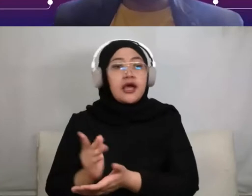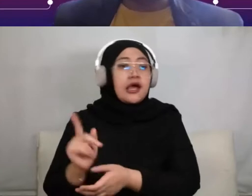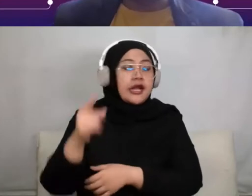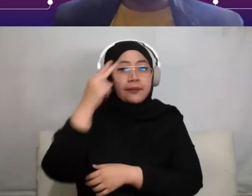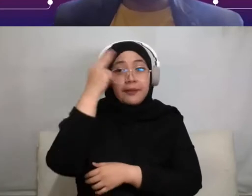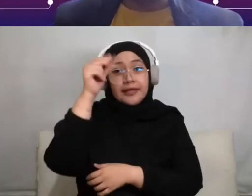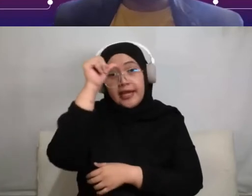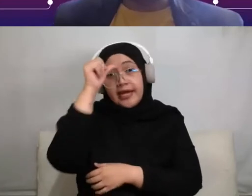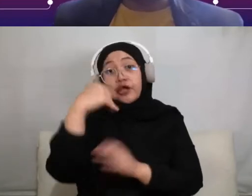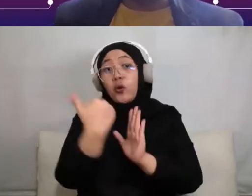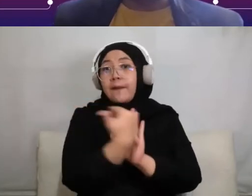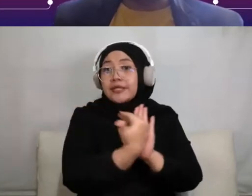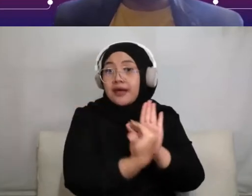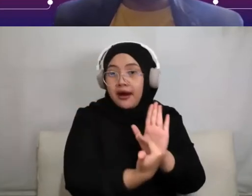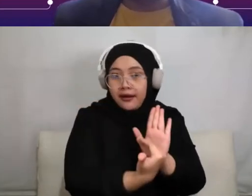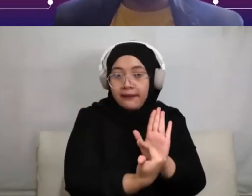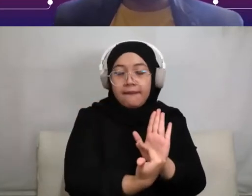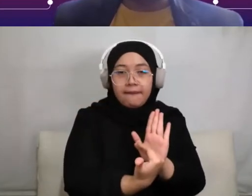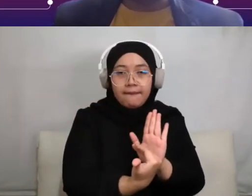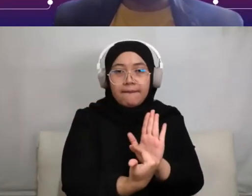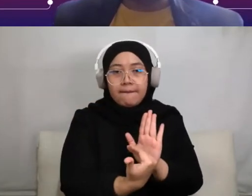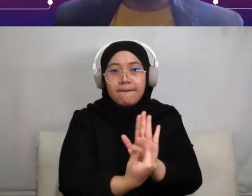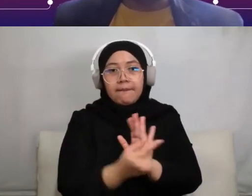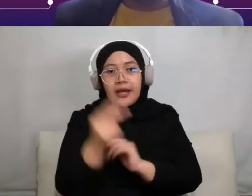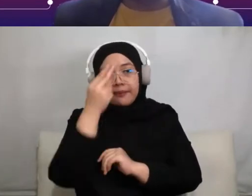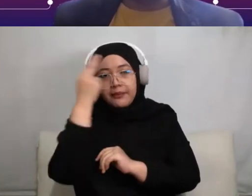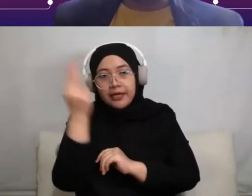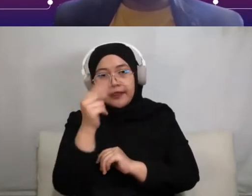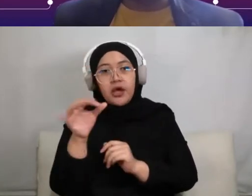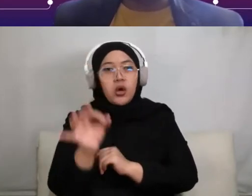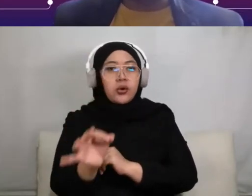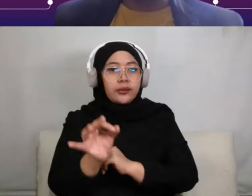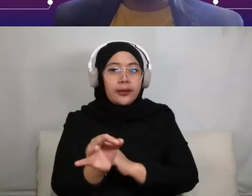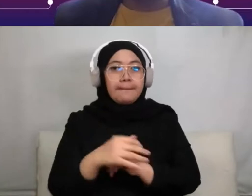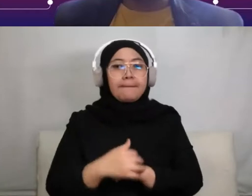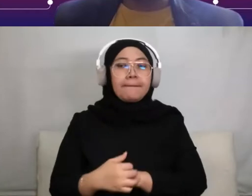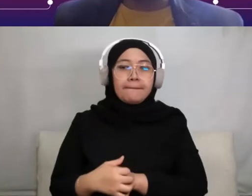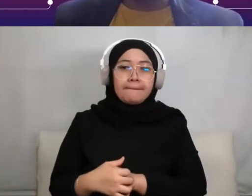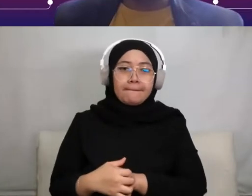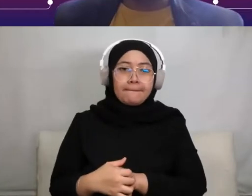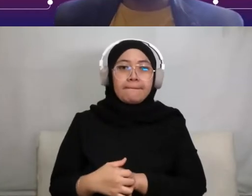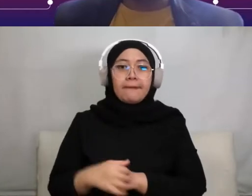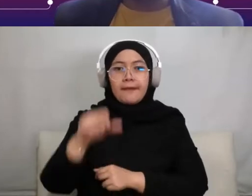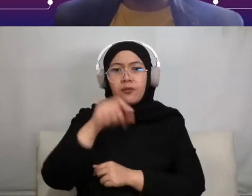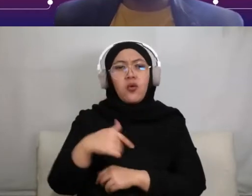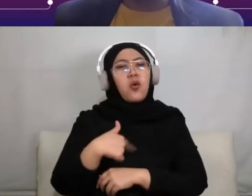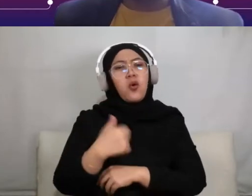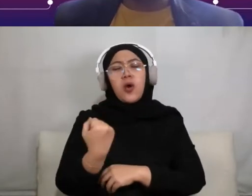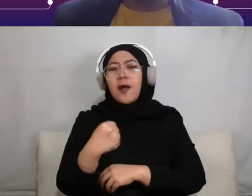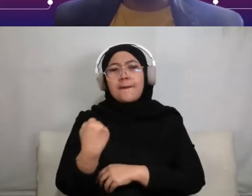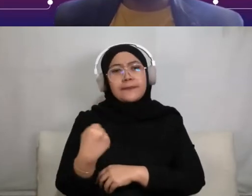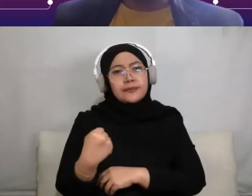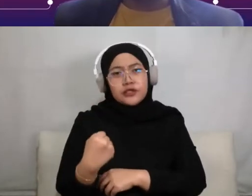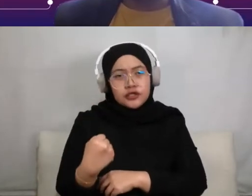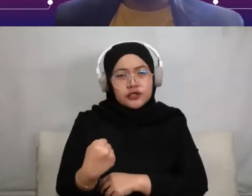city municipality government that you cannot go far beyond like 20 tons or